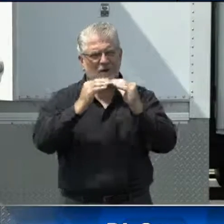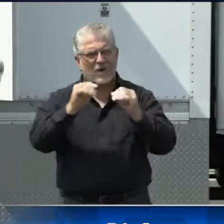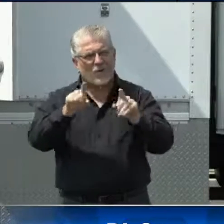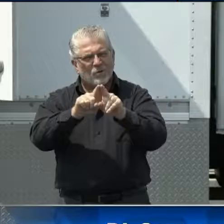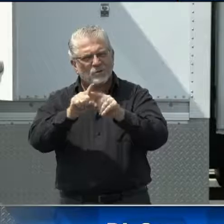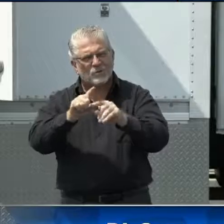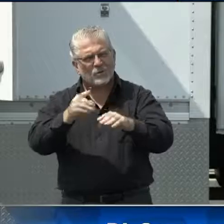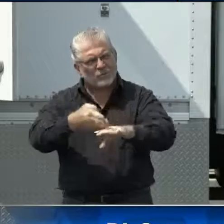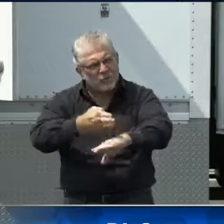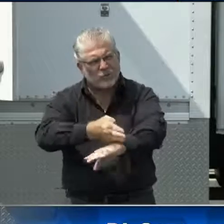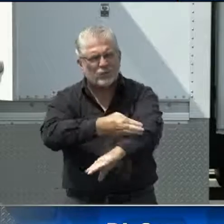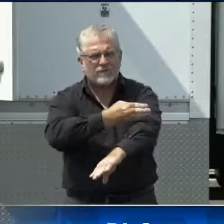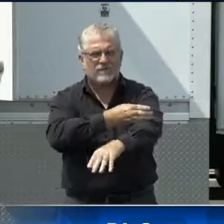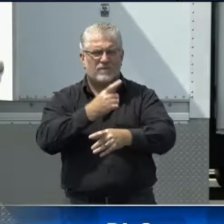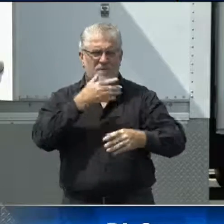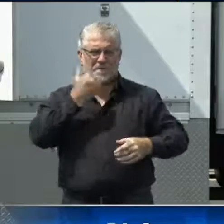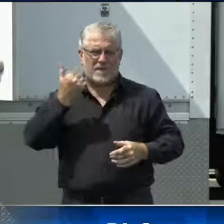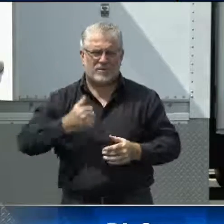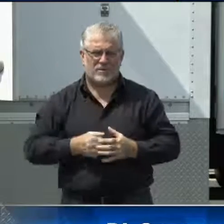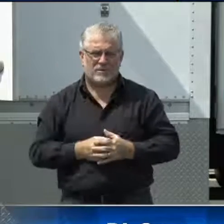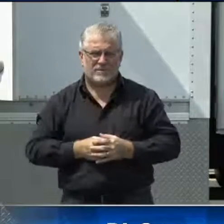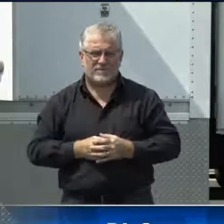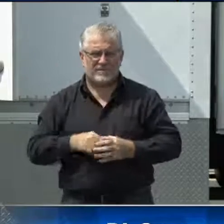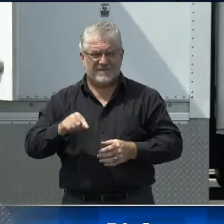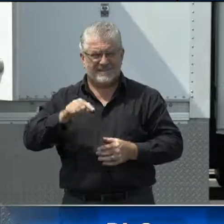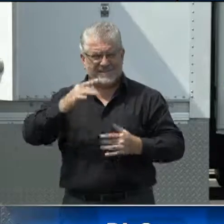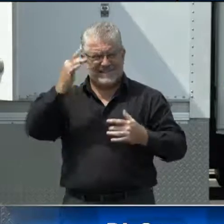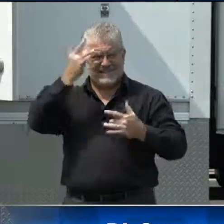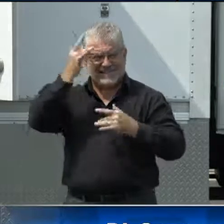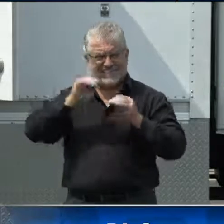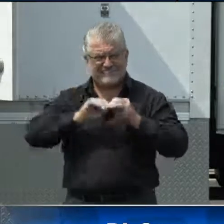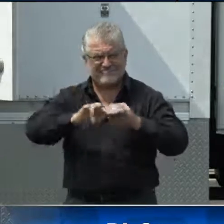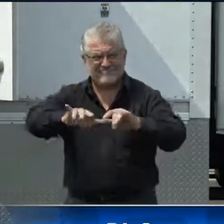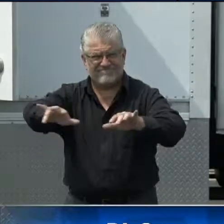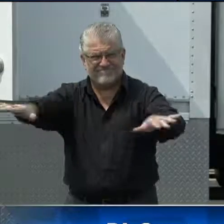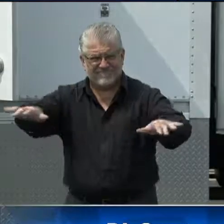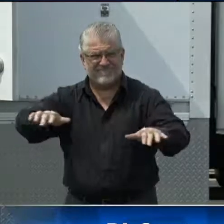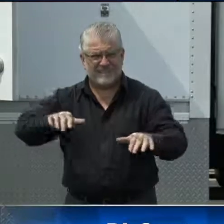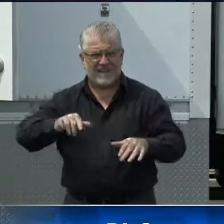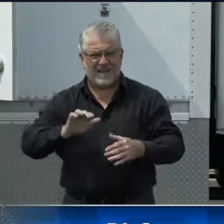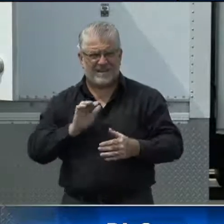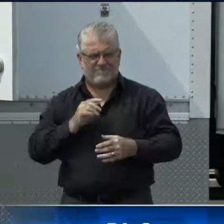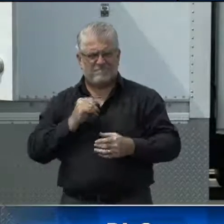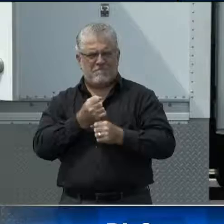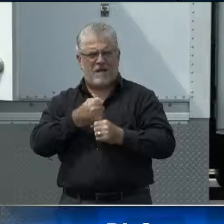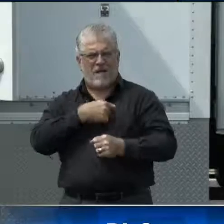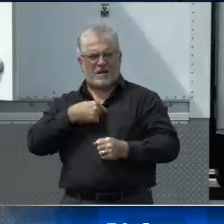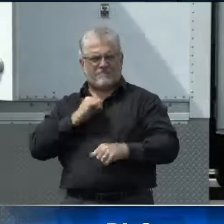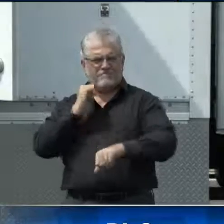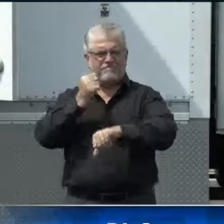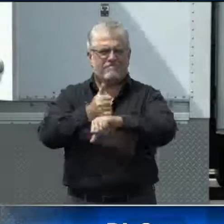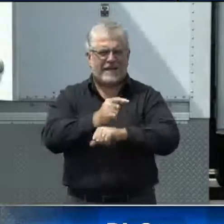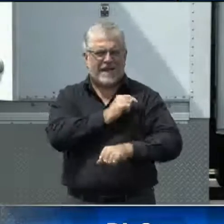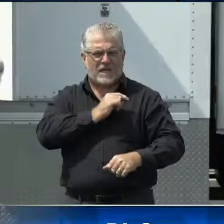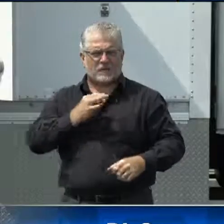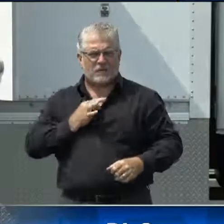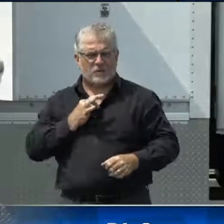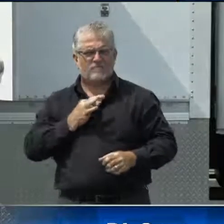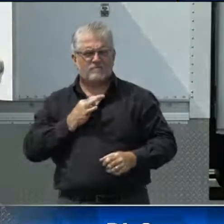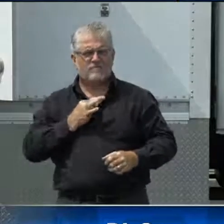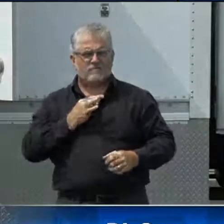the COVID-19 Response Task Force for Health Disparity, led by Lieutenant Governor Fernandez, has